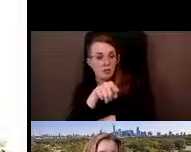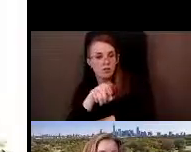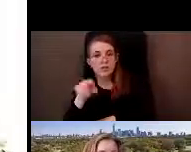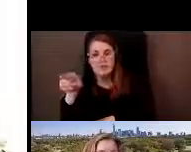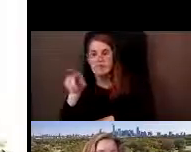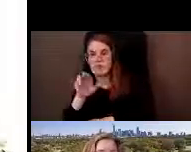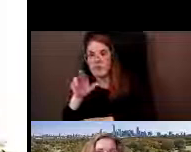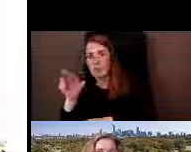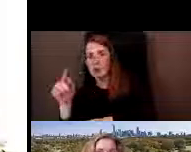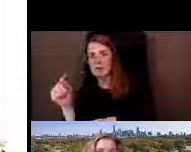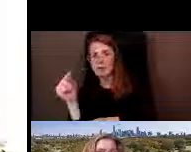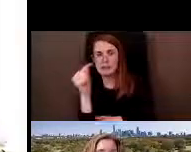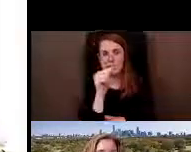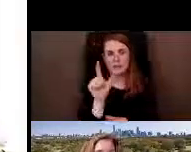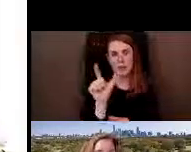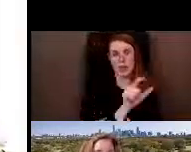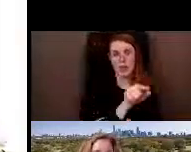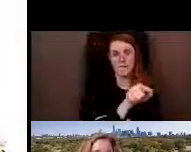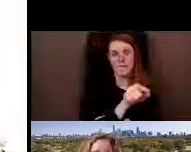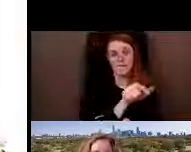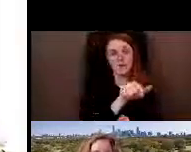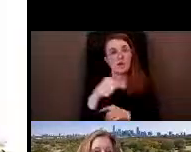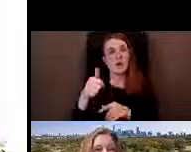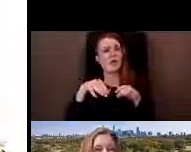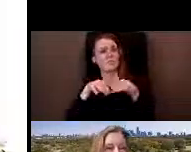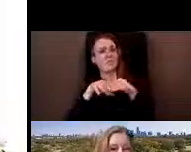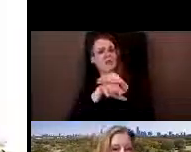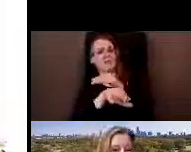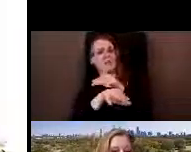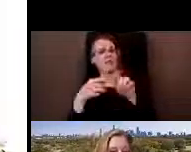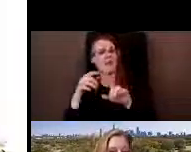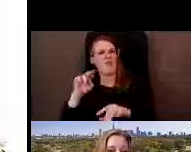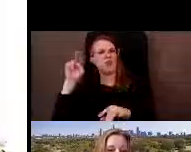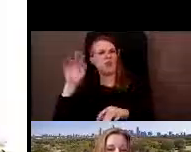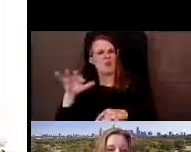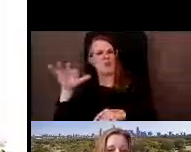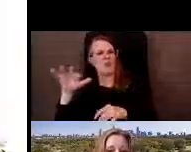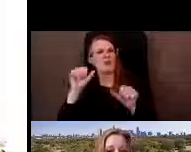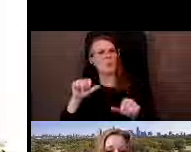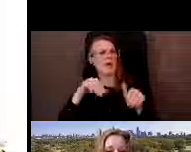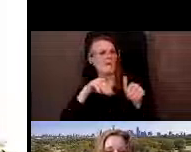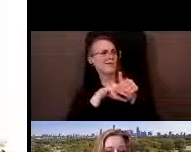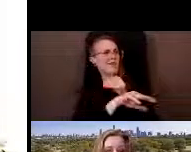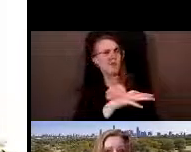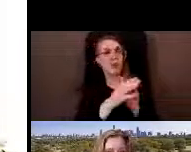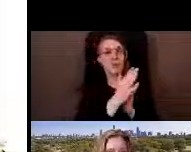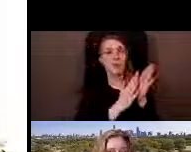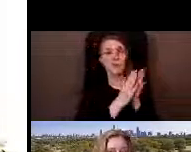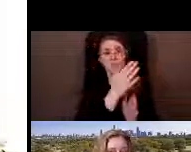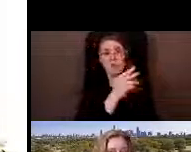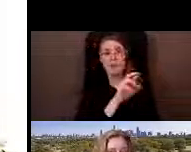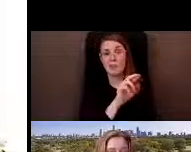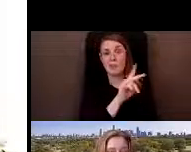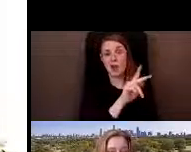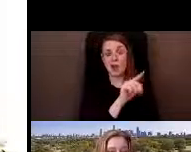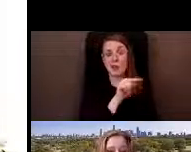see on the left, creating another entry point from the north into Zilker Park. The clearance as seen in this section is